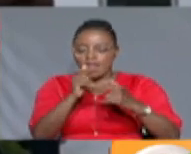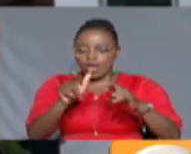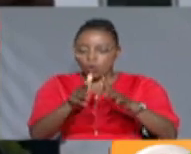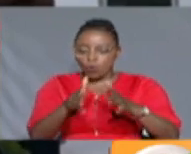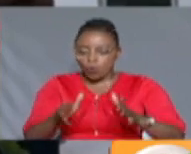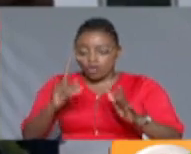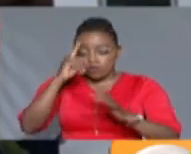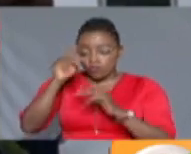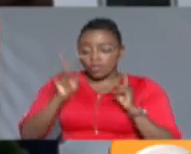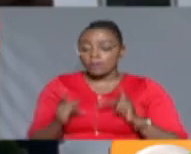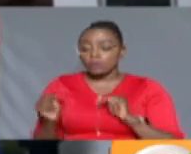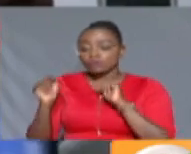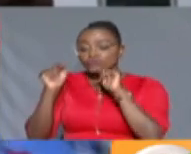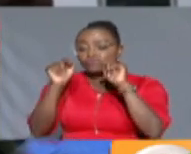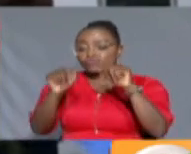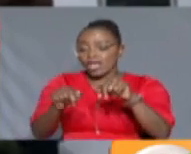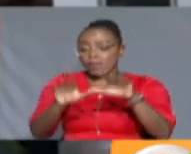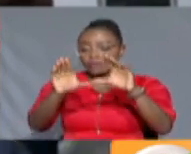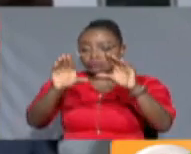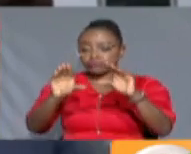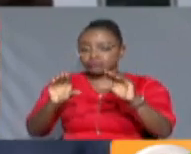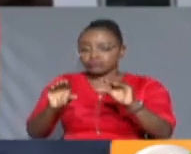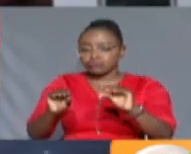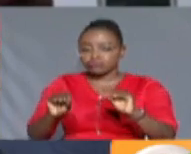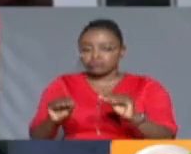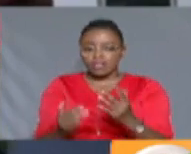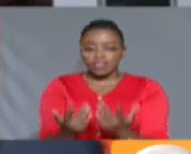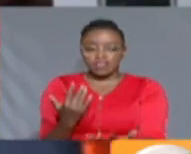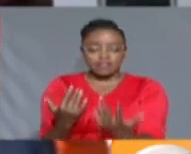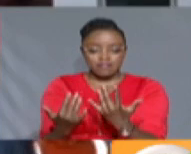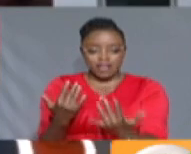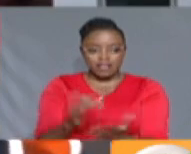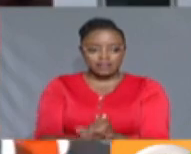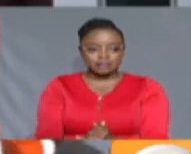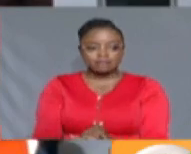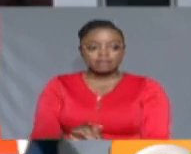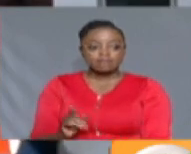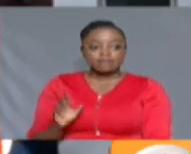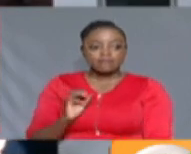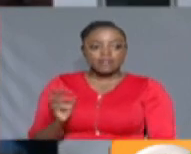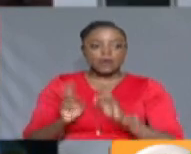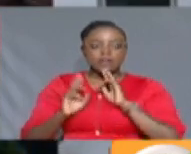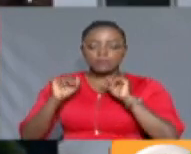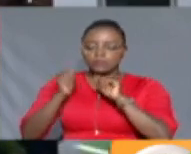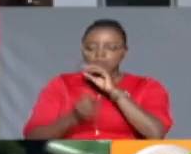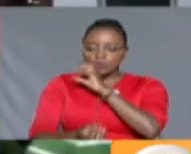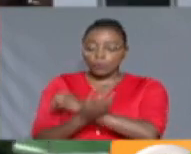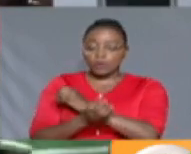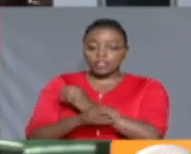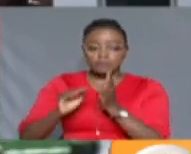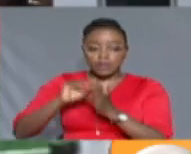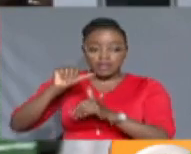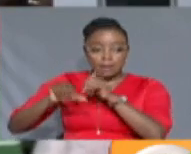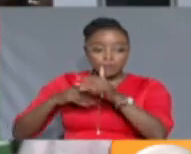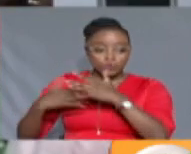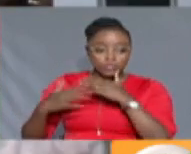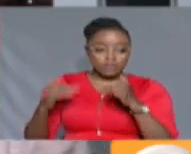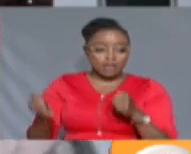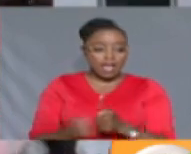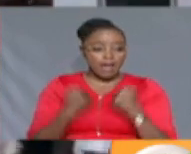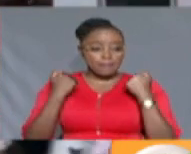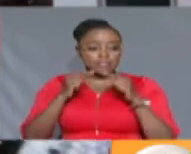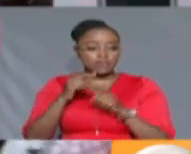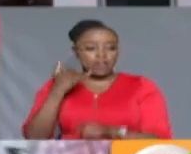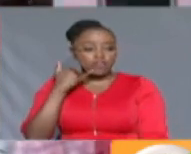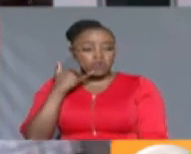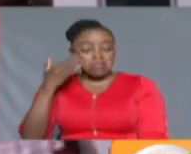for firefighters who are trying to put out that blaze. Let's now bring in Francis Ntalaki, who can tell us more about this. He's live for us on phone.